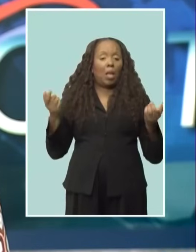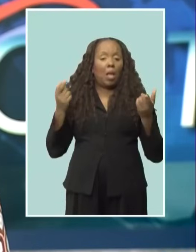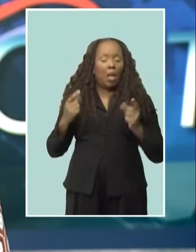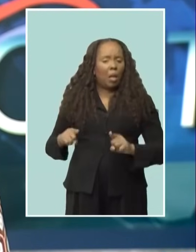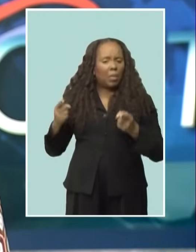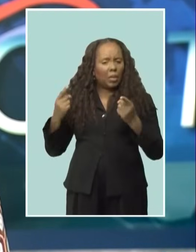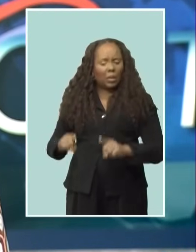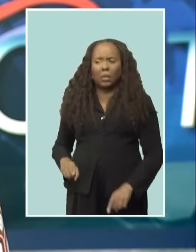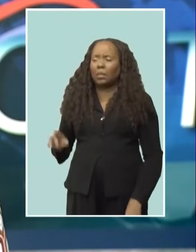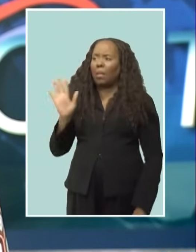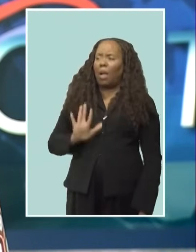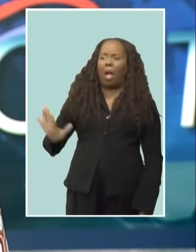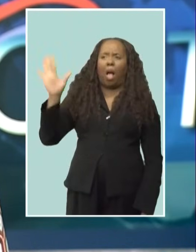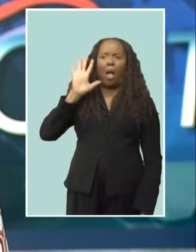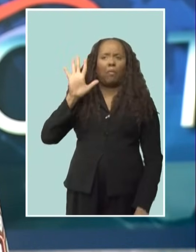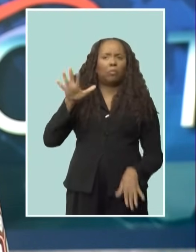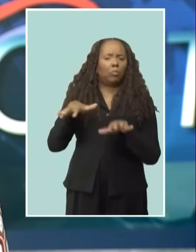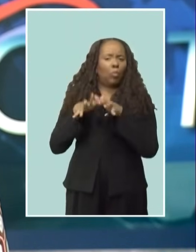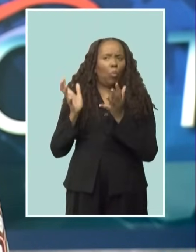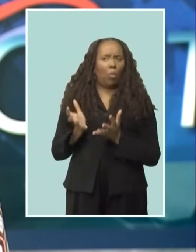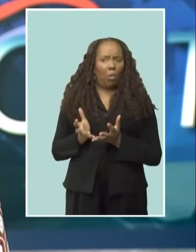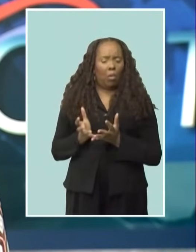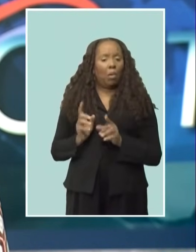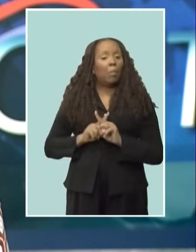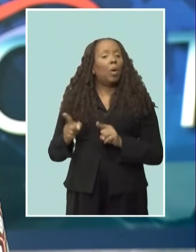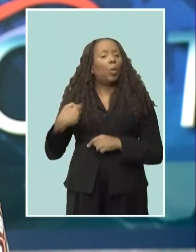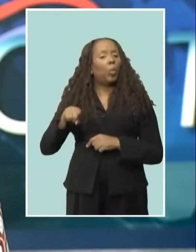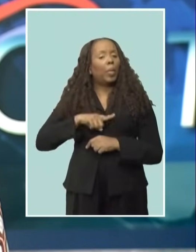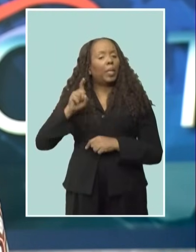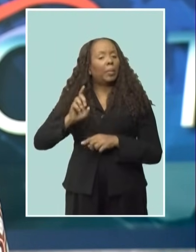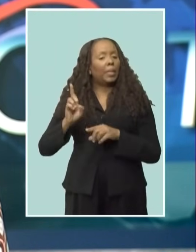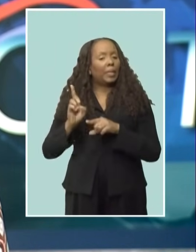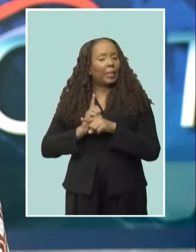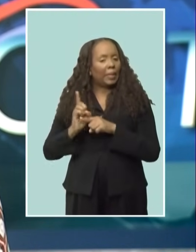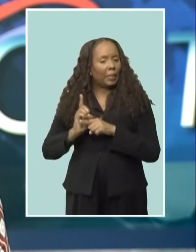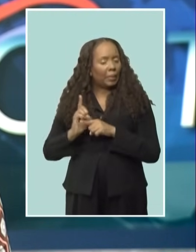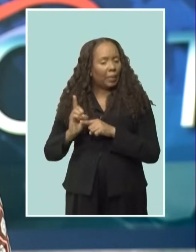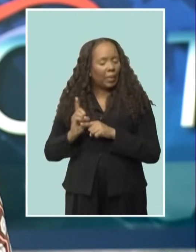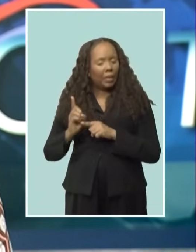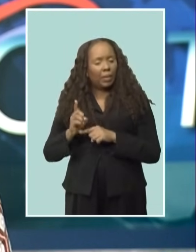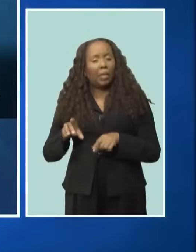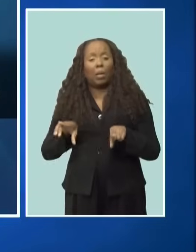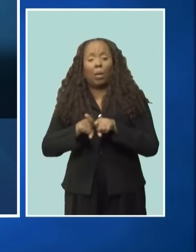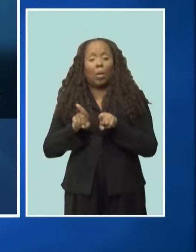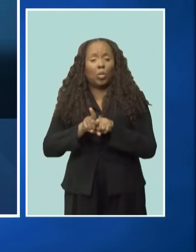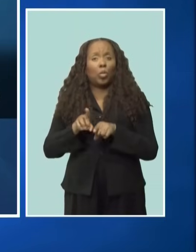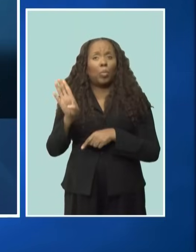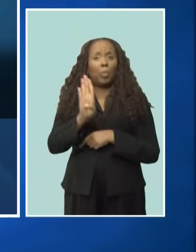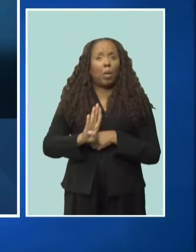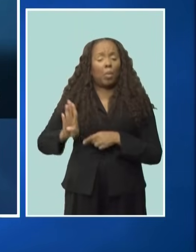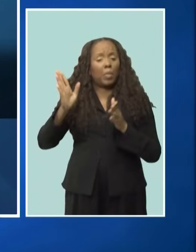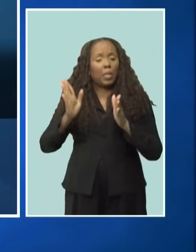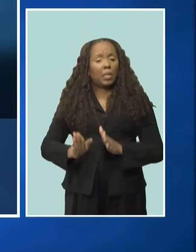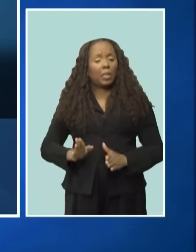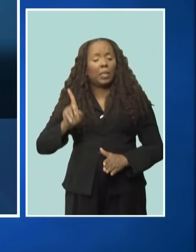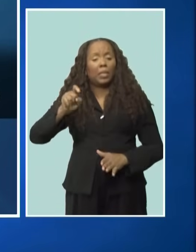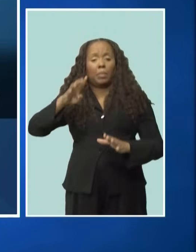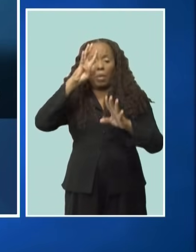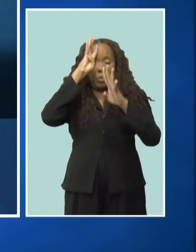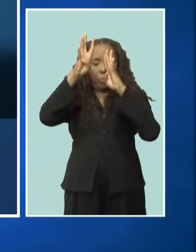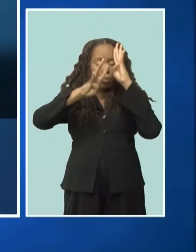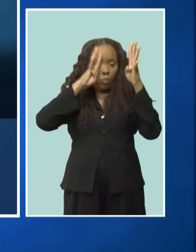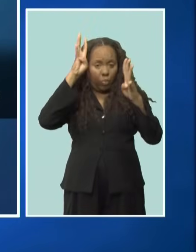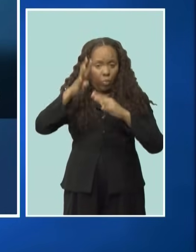Barbados must continue to be disciplined and continue to be innovative on all fronts. in order to mitigate the potential downside